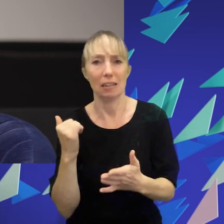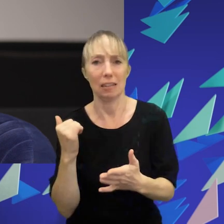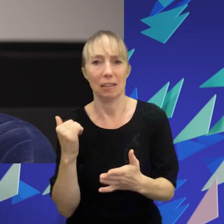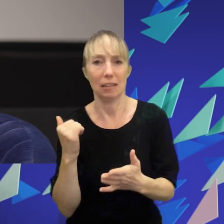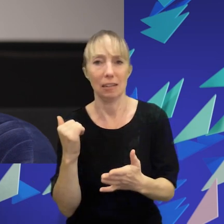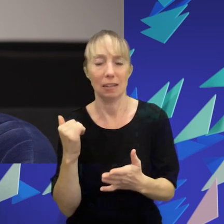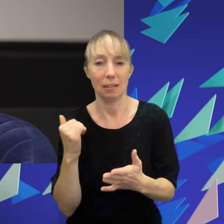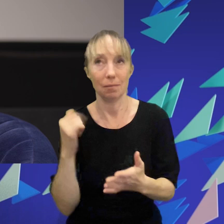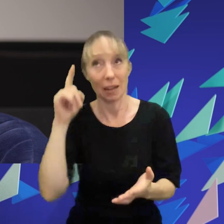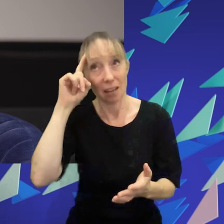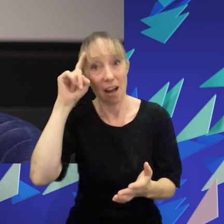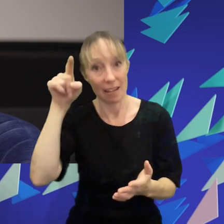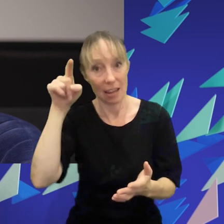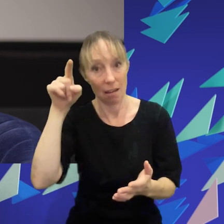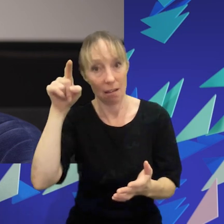as a notion